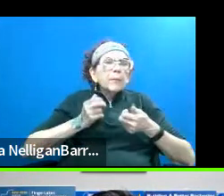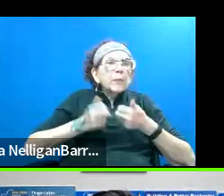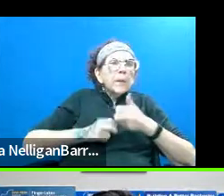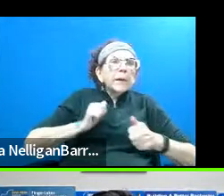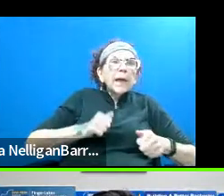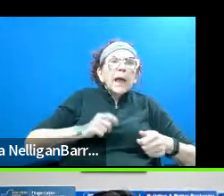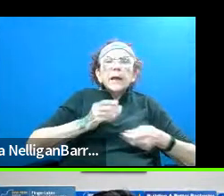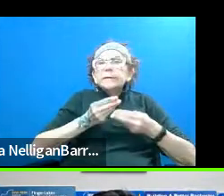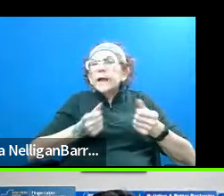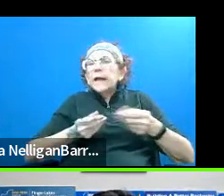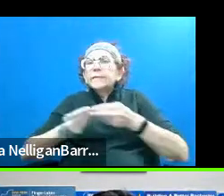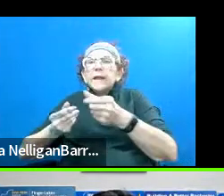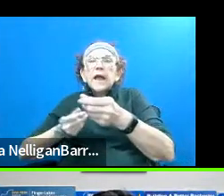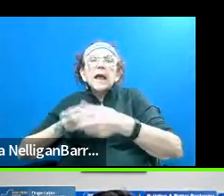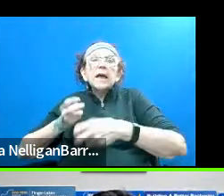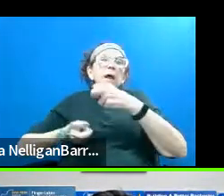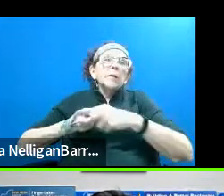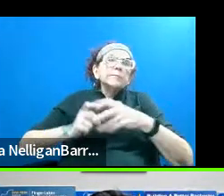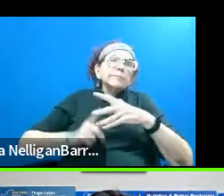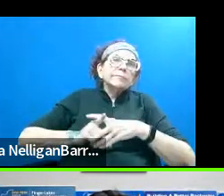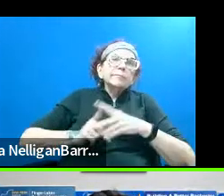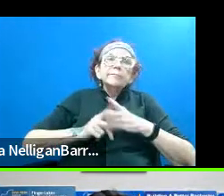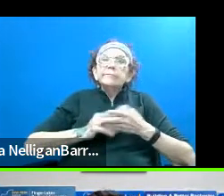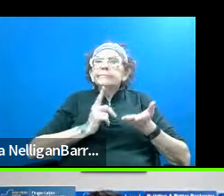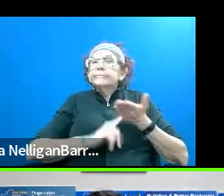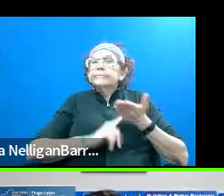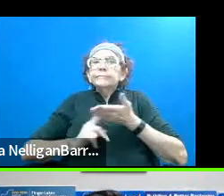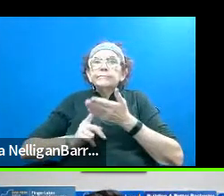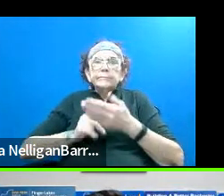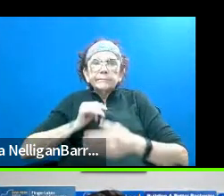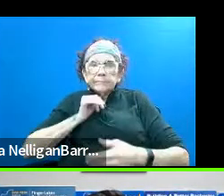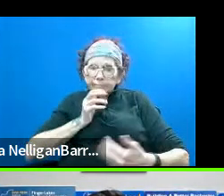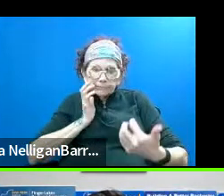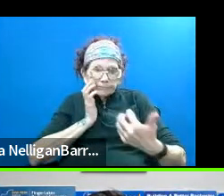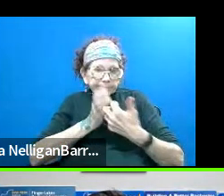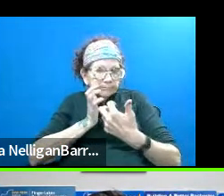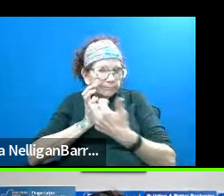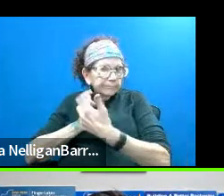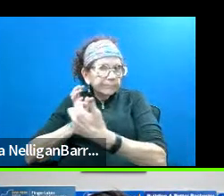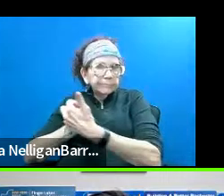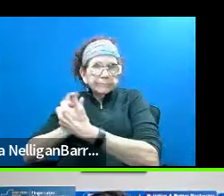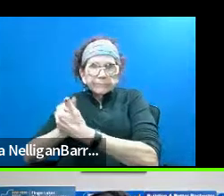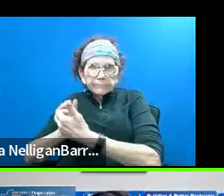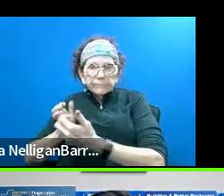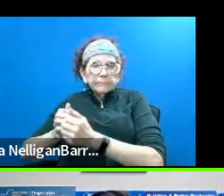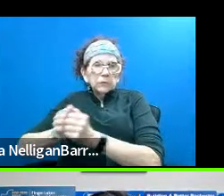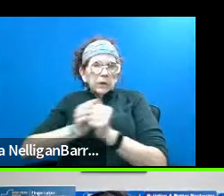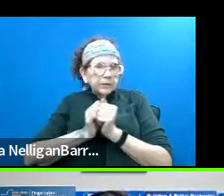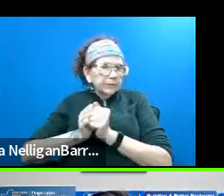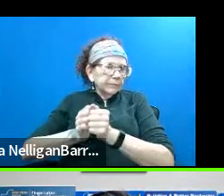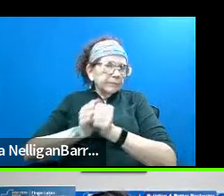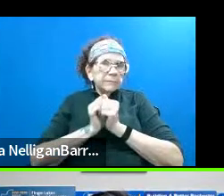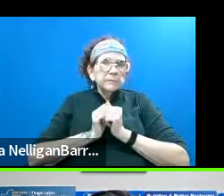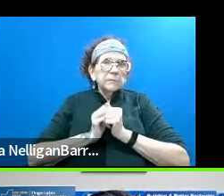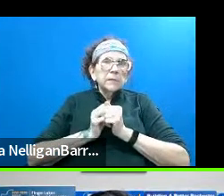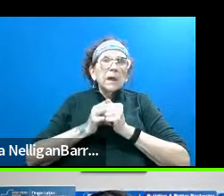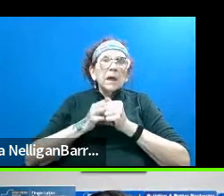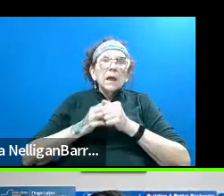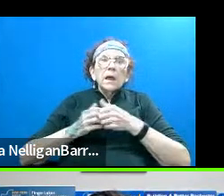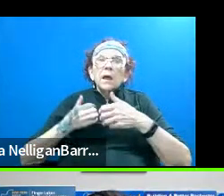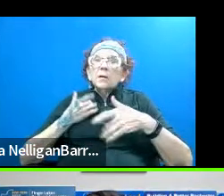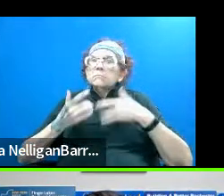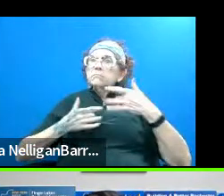address and set priorities together. So honestly, that's the thing that excites me most about this, despite all the wonderful